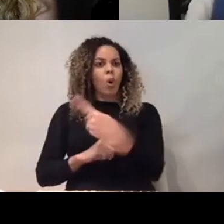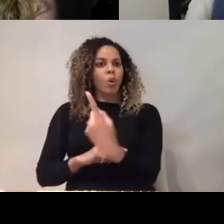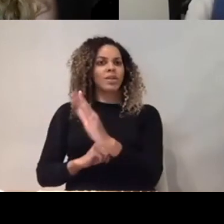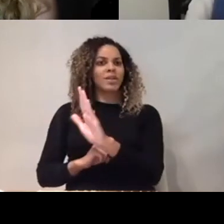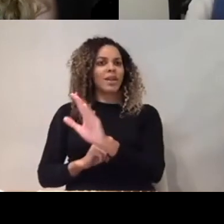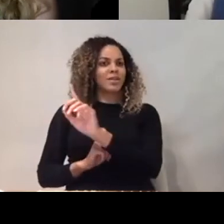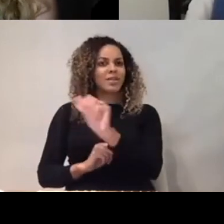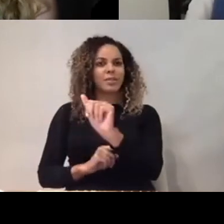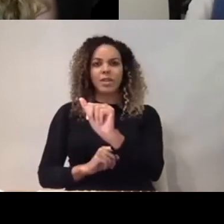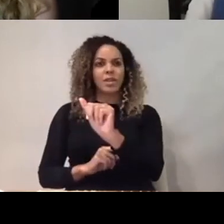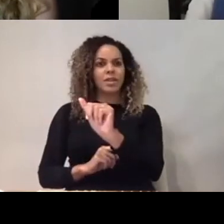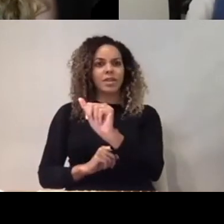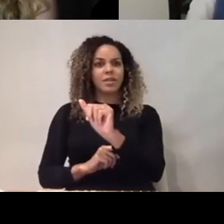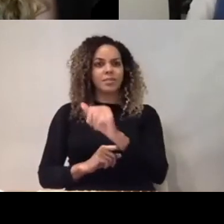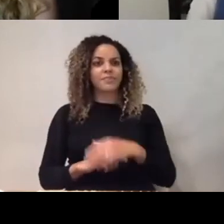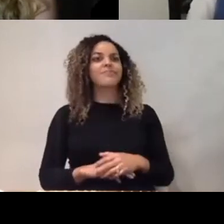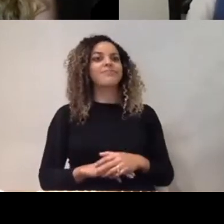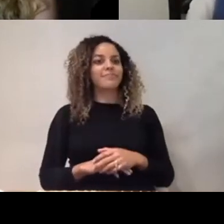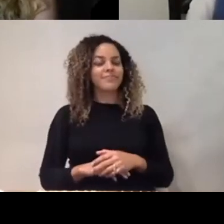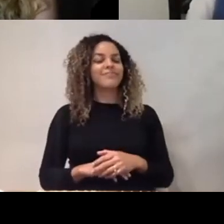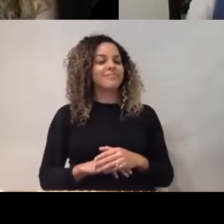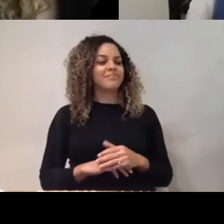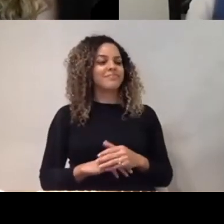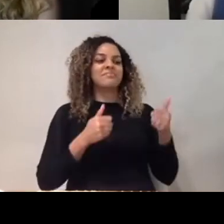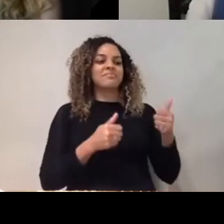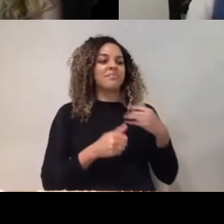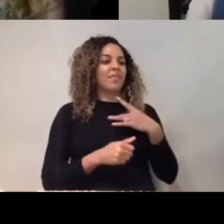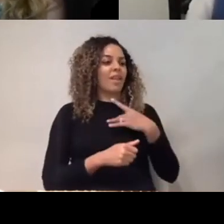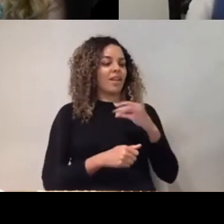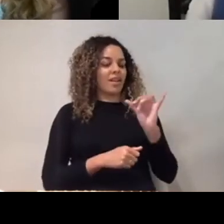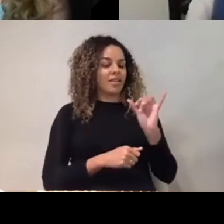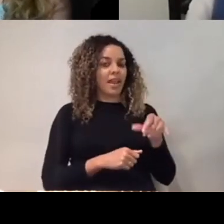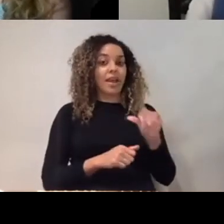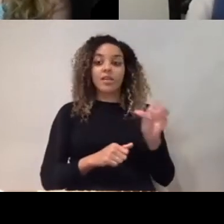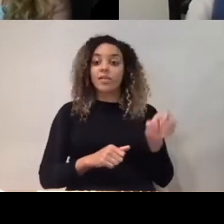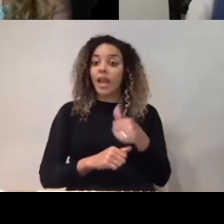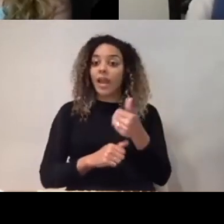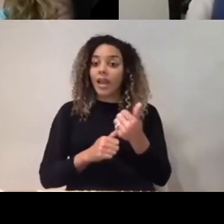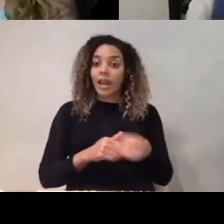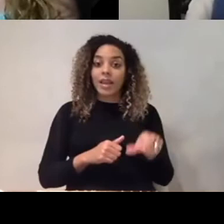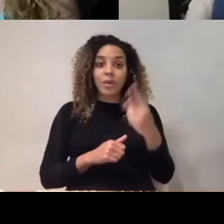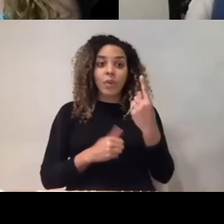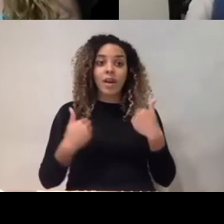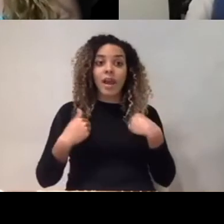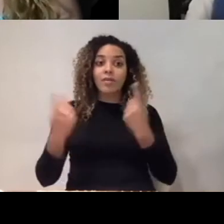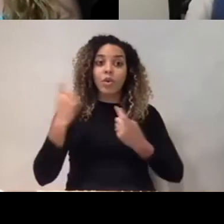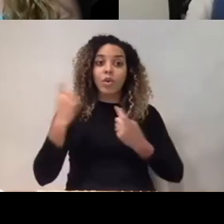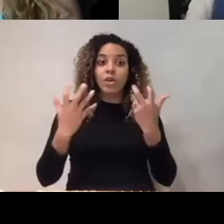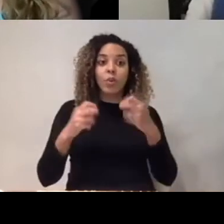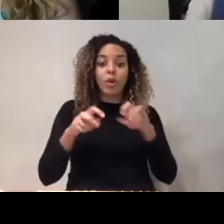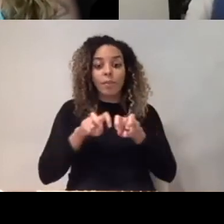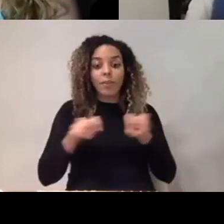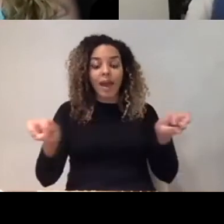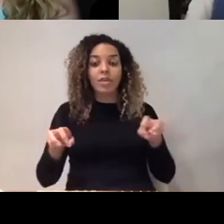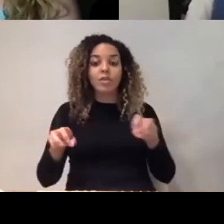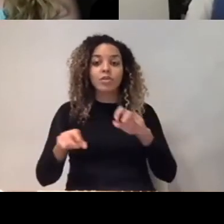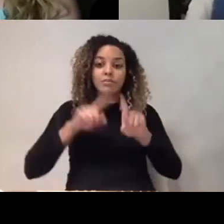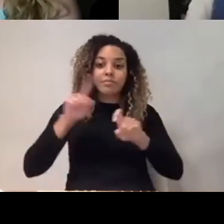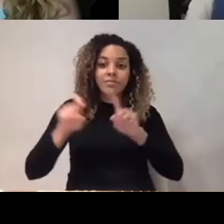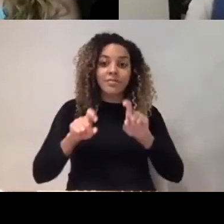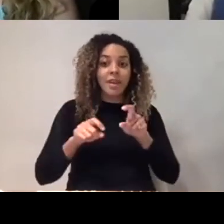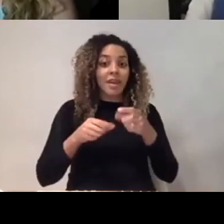Nice. I love that. If anybody has any questions that you would like to ask for any of our panelists, they're